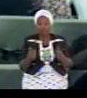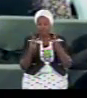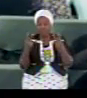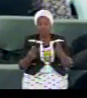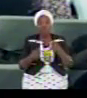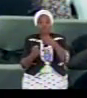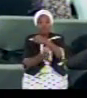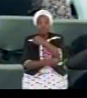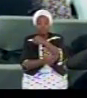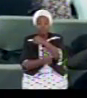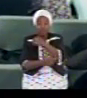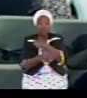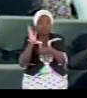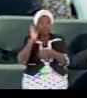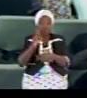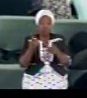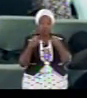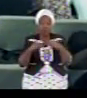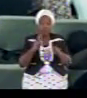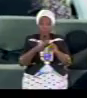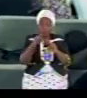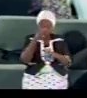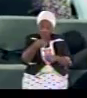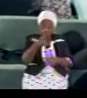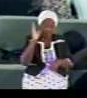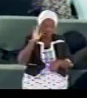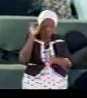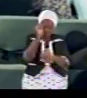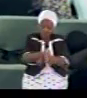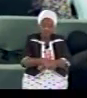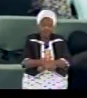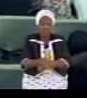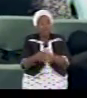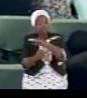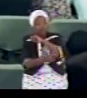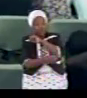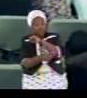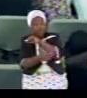come, but you will overcome. Temptation is real,